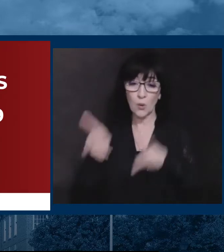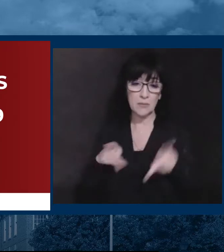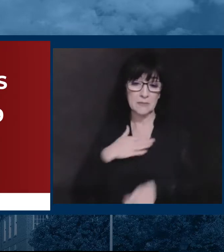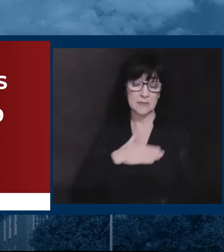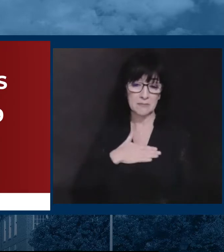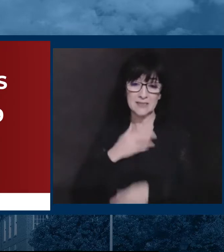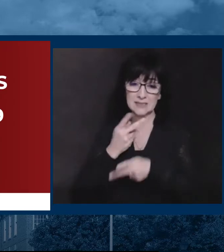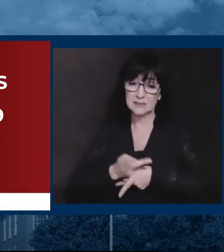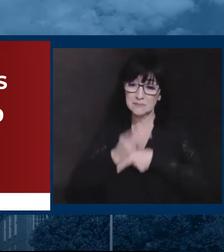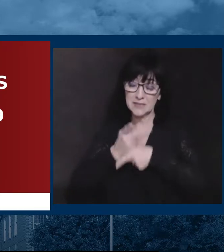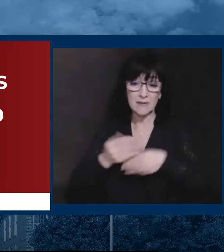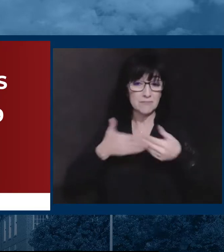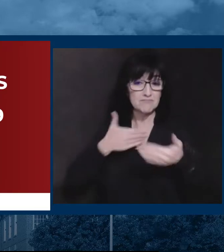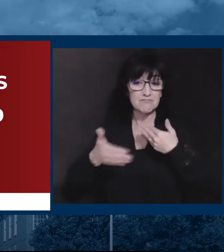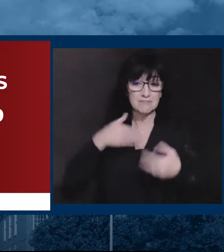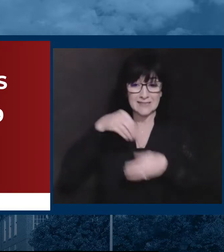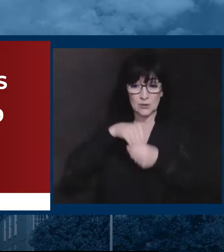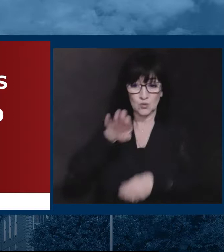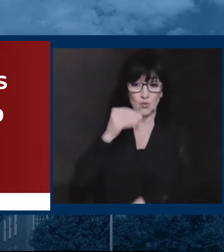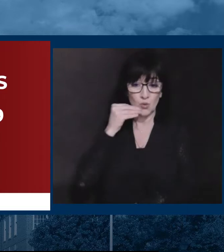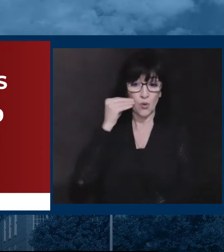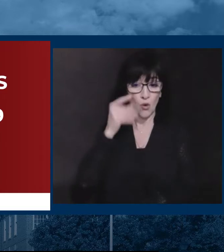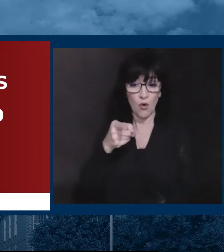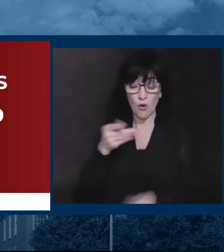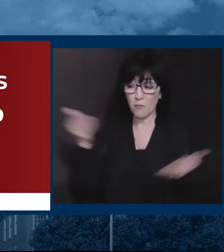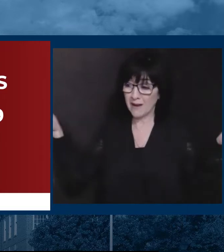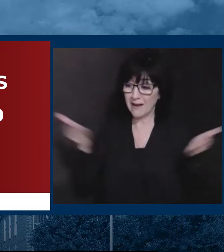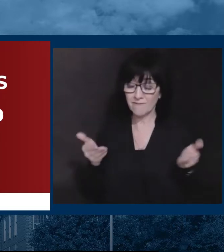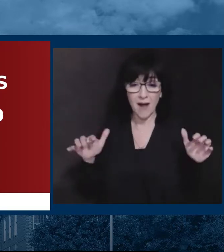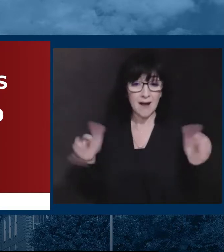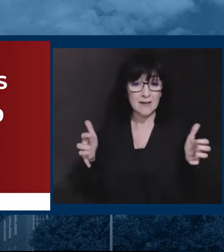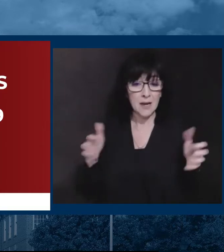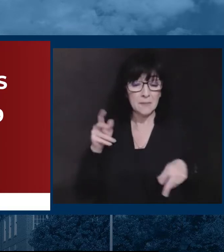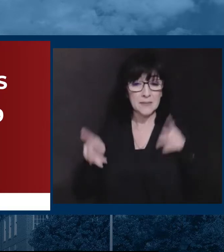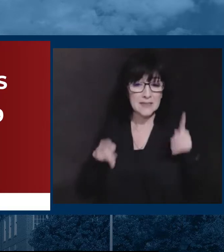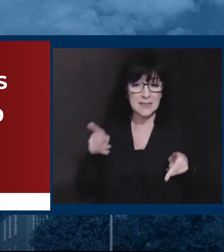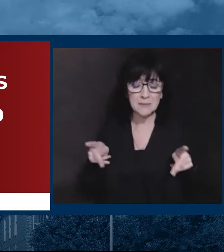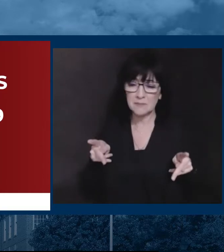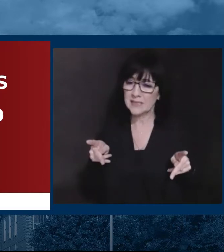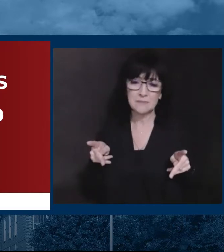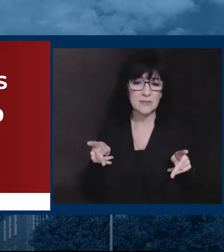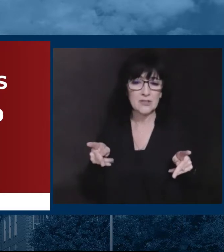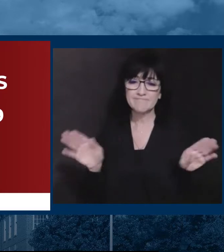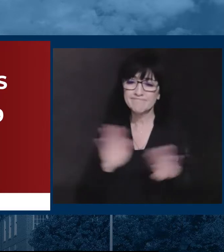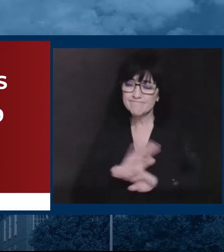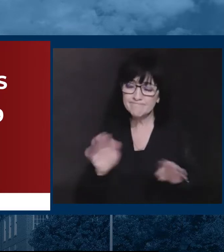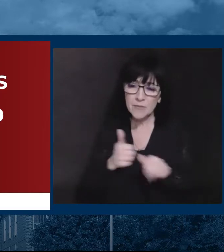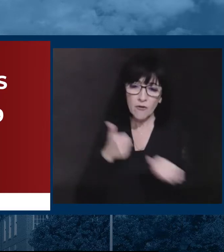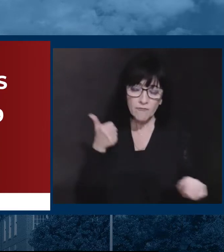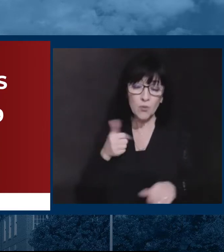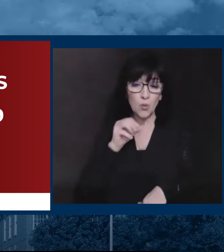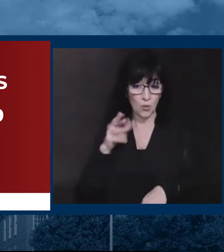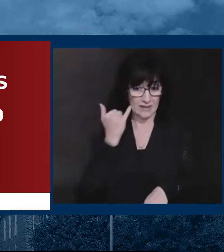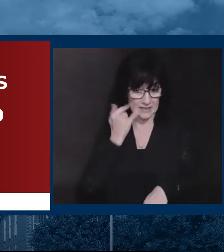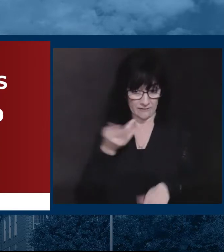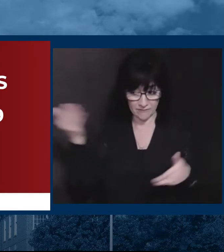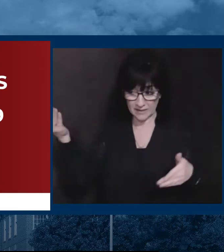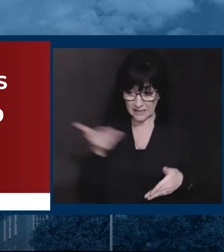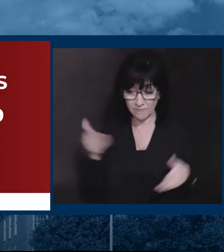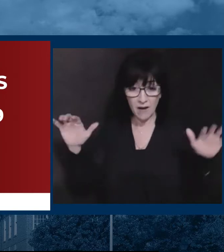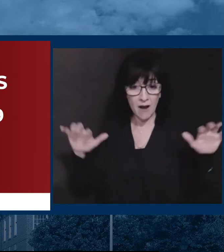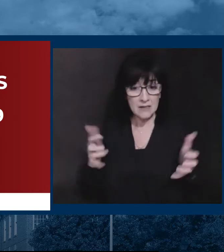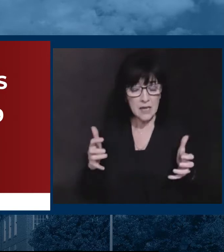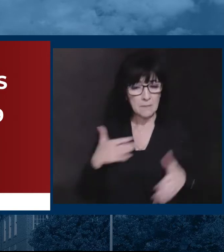own home, when other households, to avoid mixing other households in with your own, wear